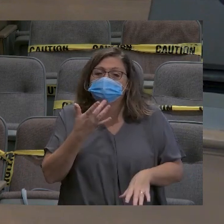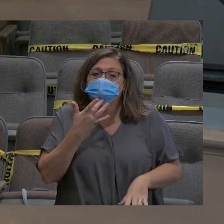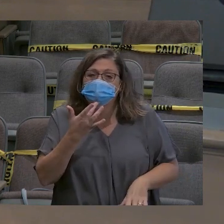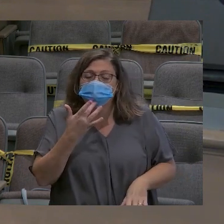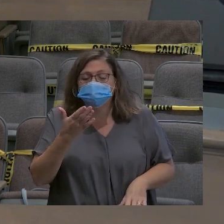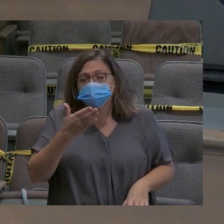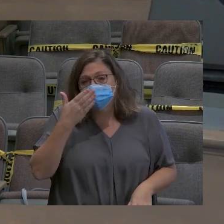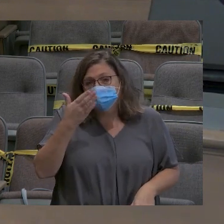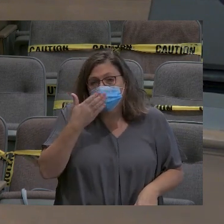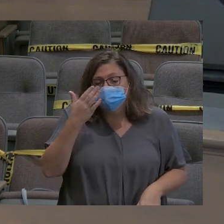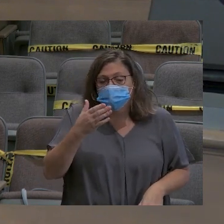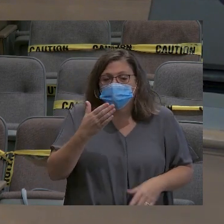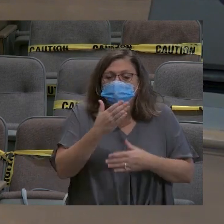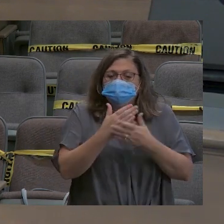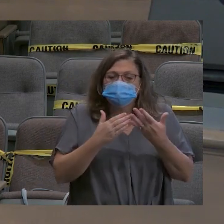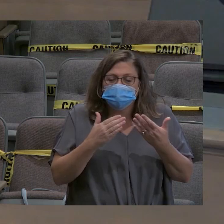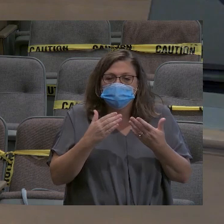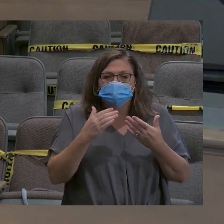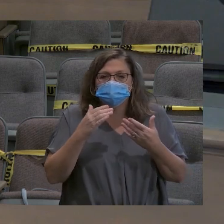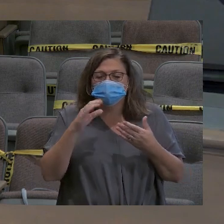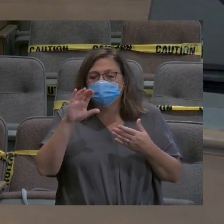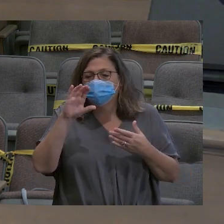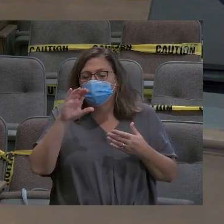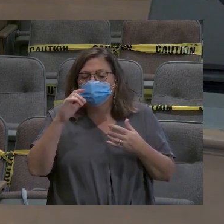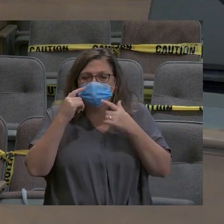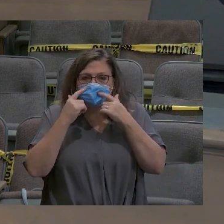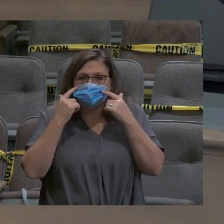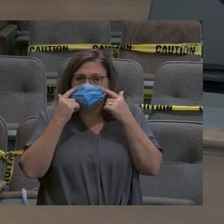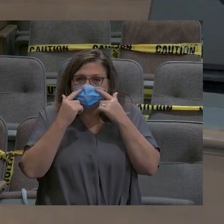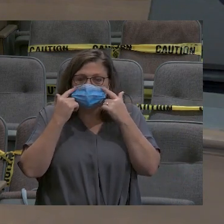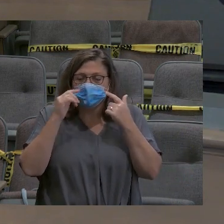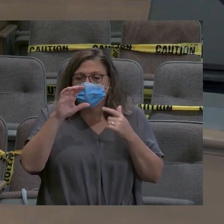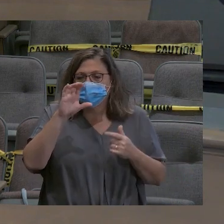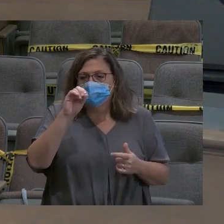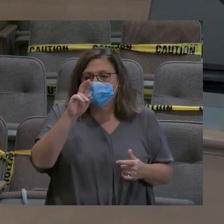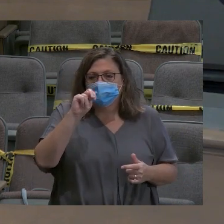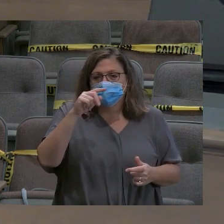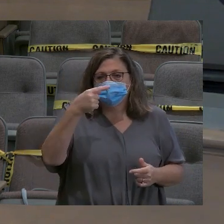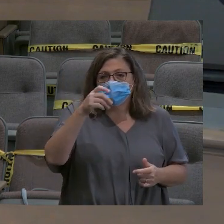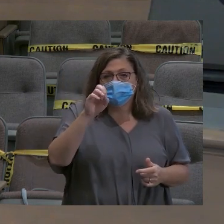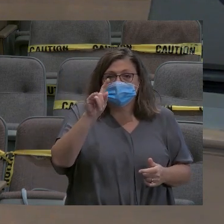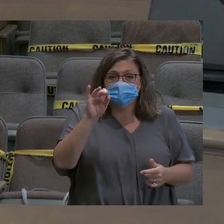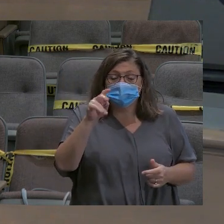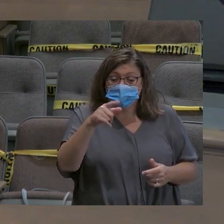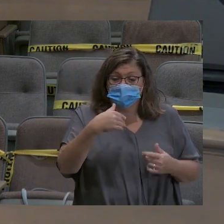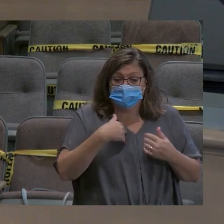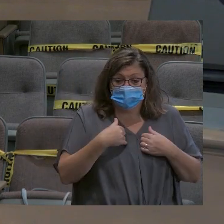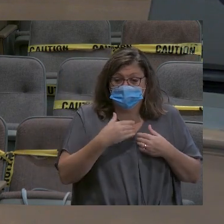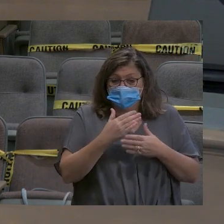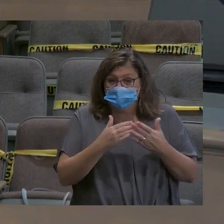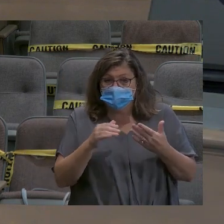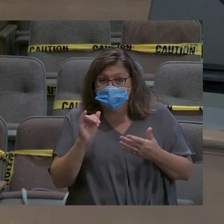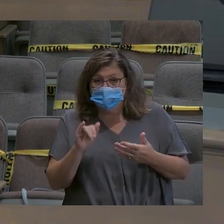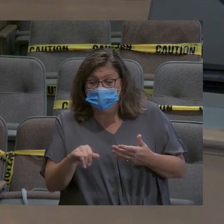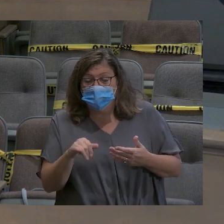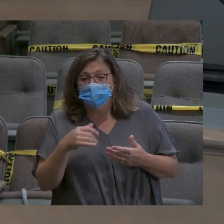congestion in the nose. If you have any of those kind of symptoms, you should be tested. And we would like you to get tested as soon as possible,